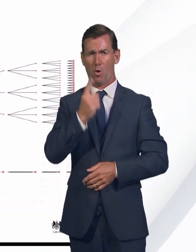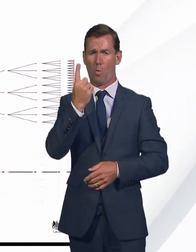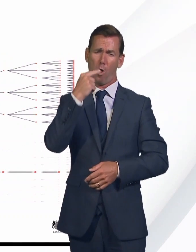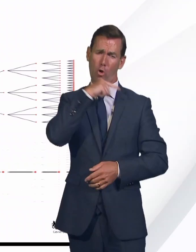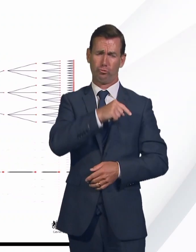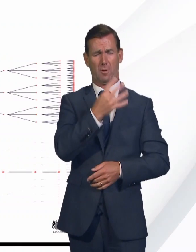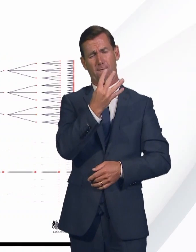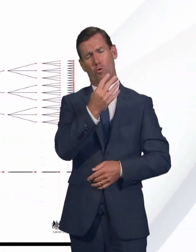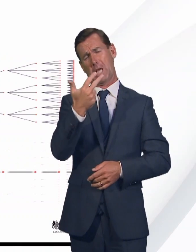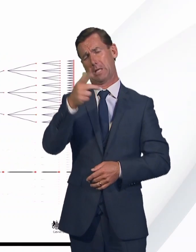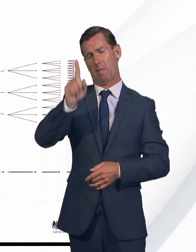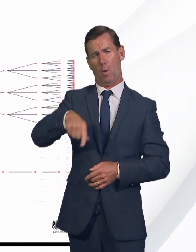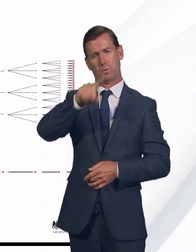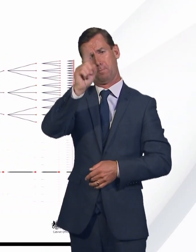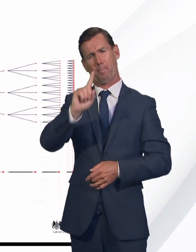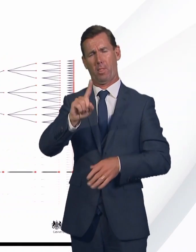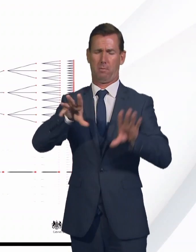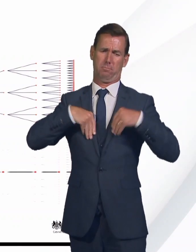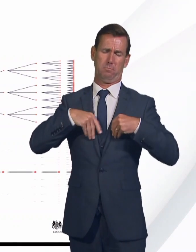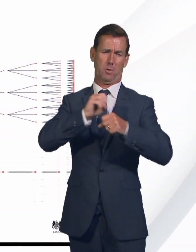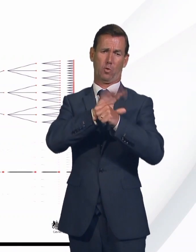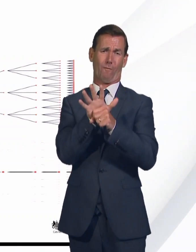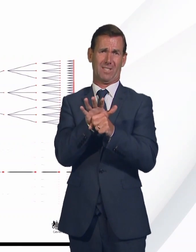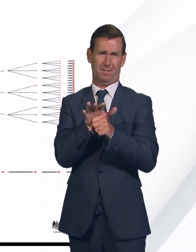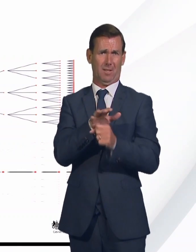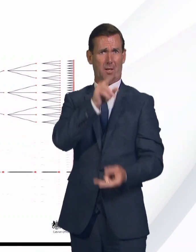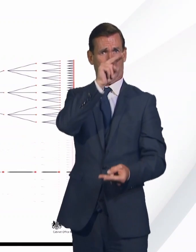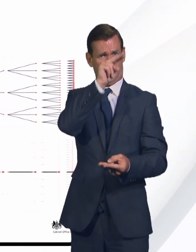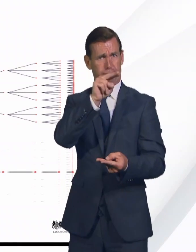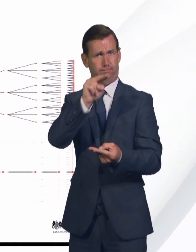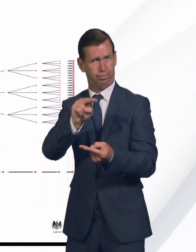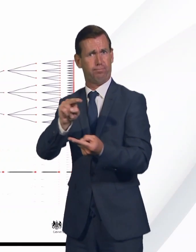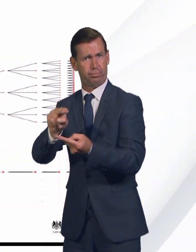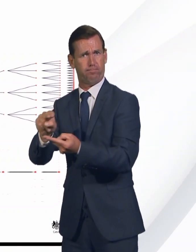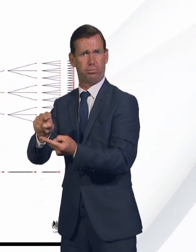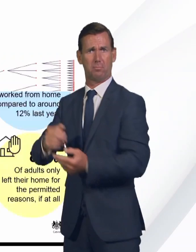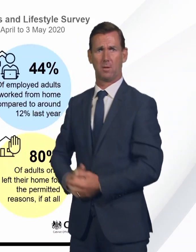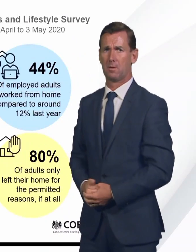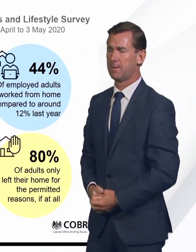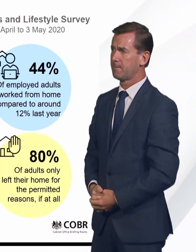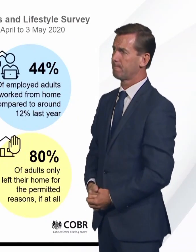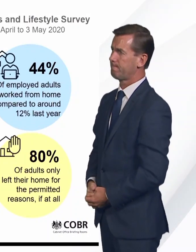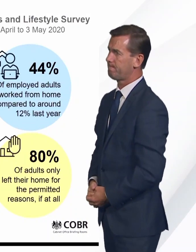148,000 people with COVID at any time. So that's coming down. Next slide, please.